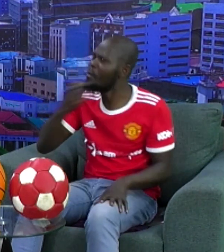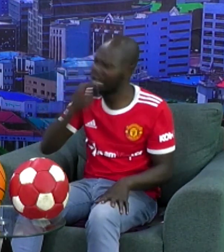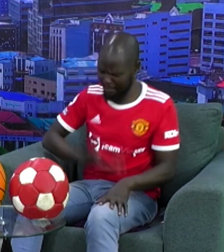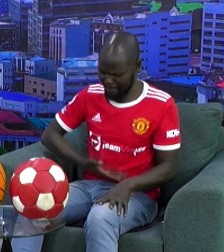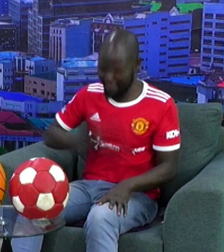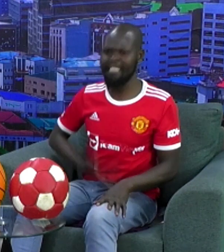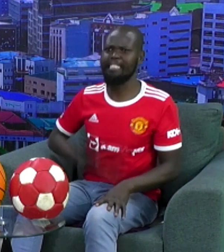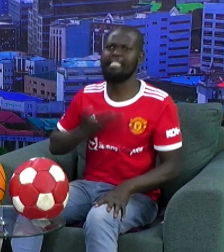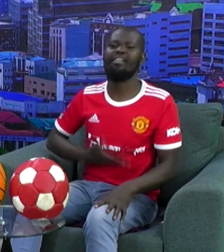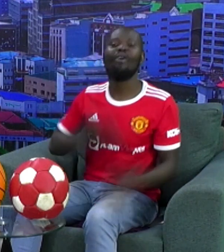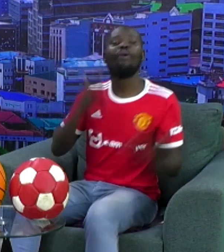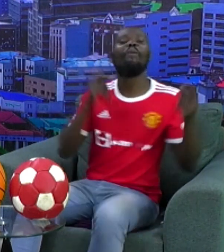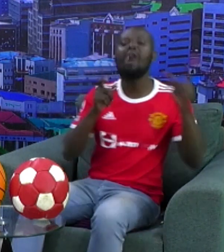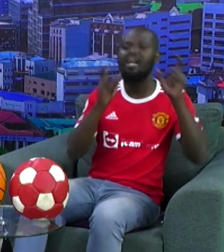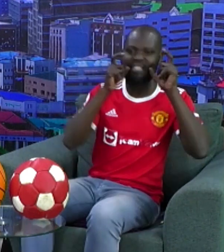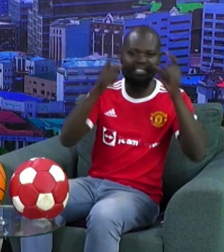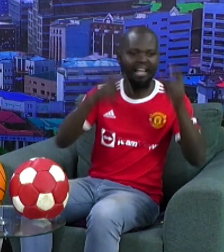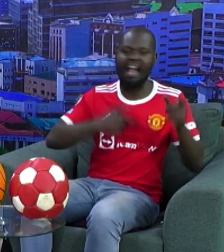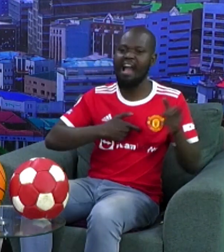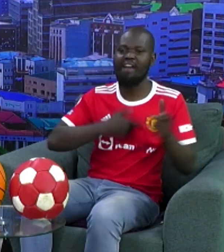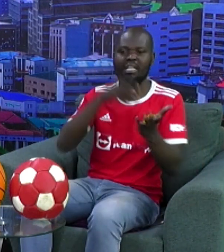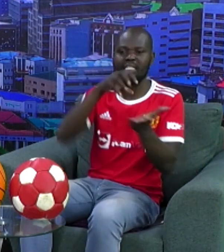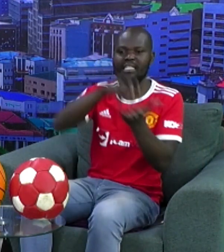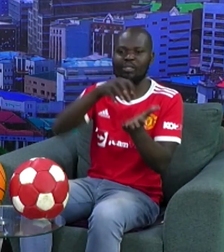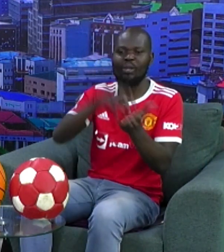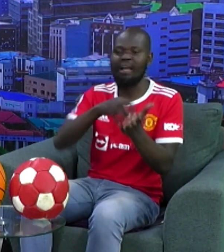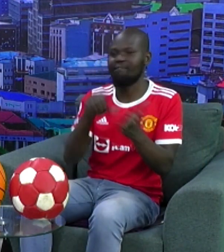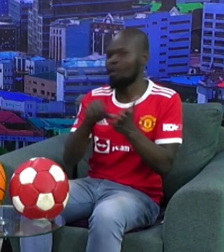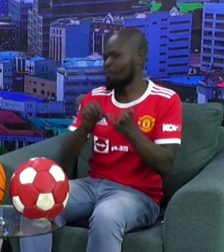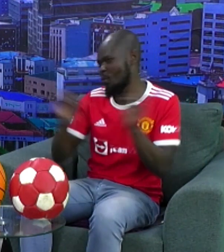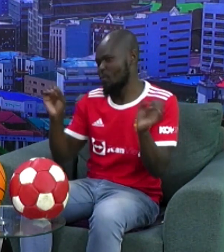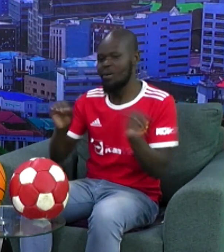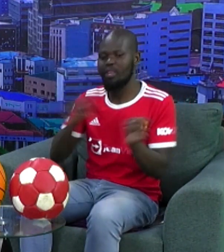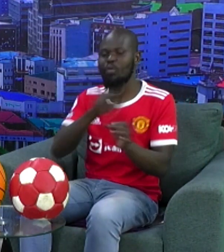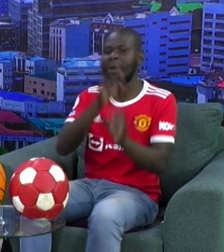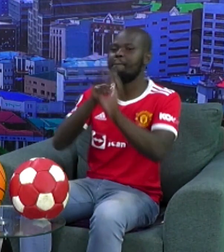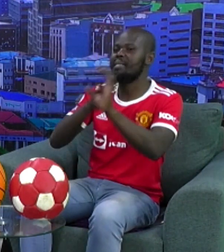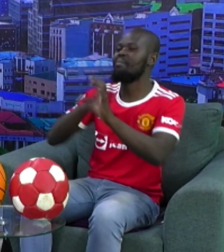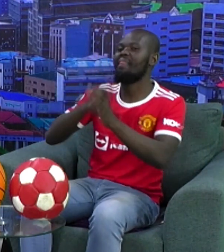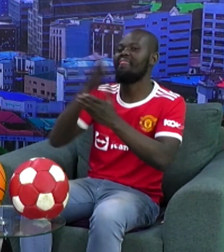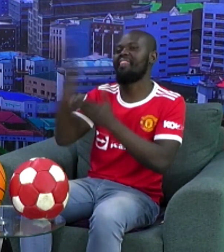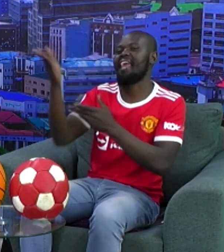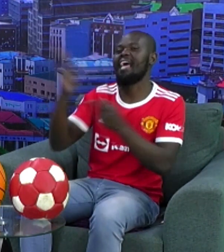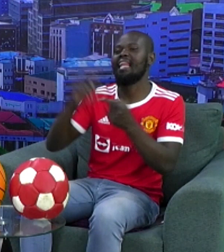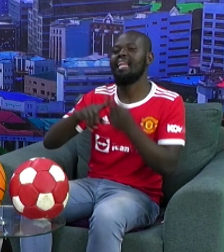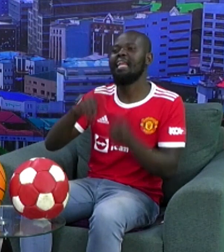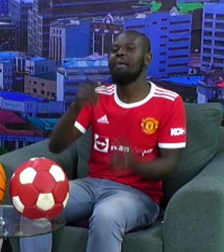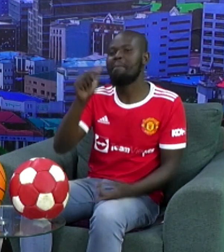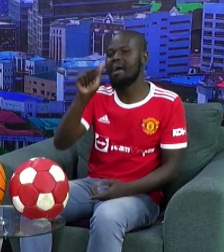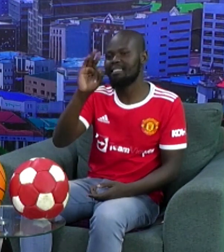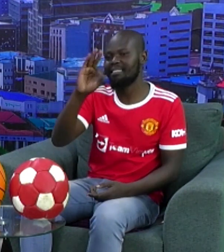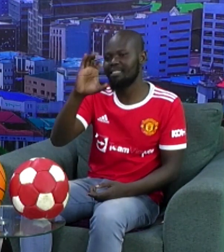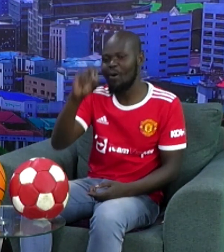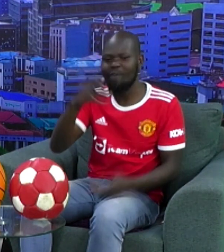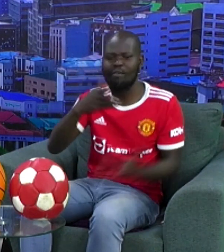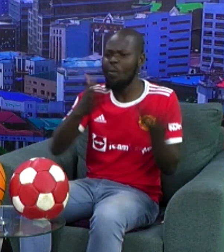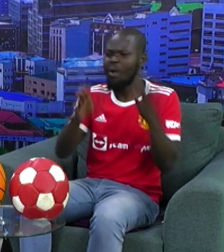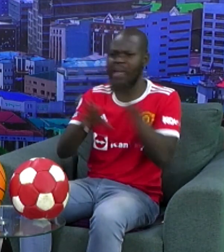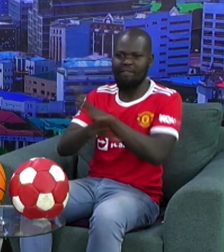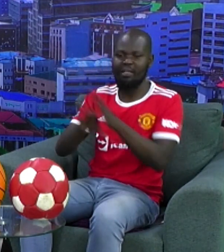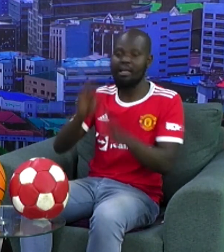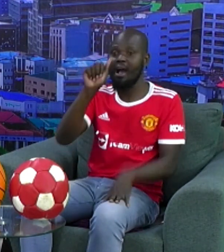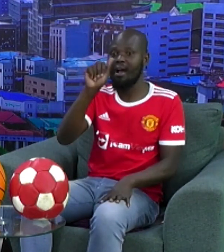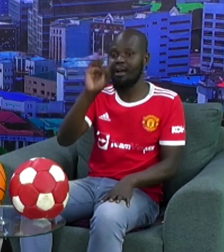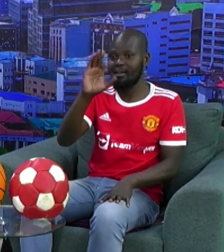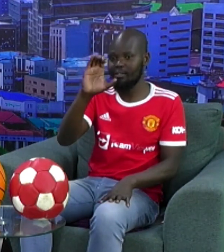have participated, but Gor Mahia, they're really keen. Right. Tusker, they have participated